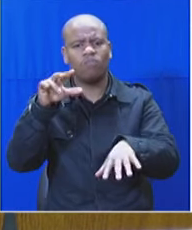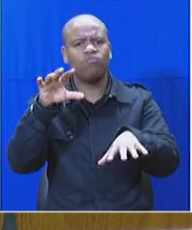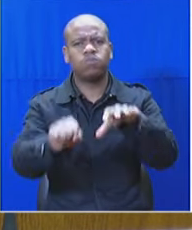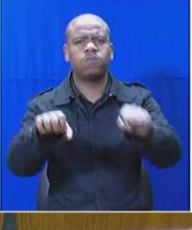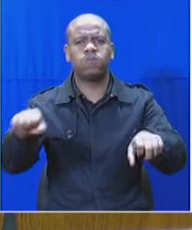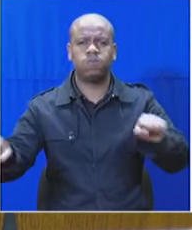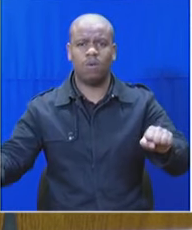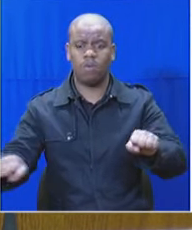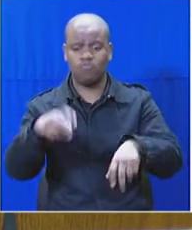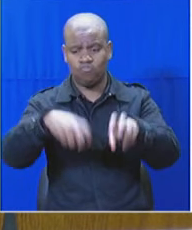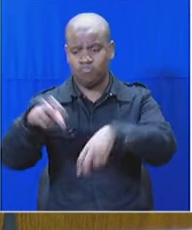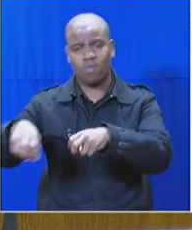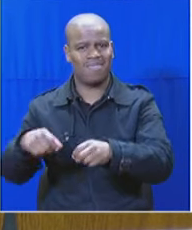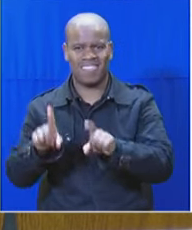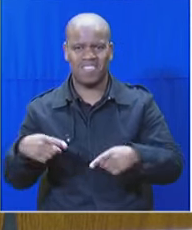be abolished.